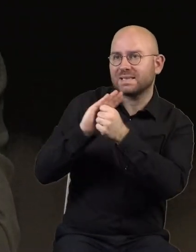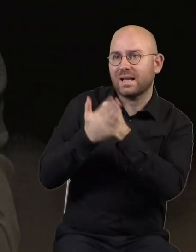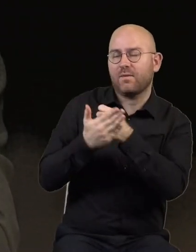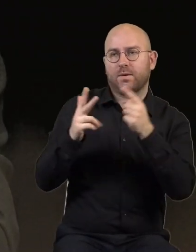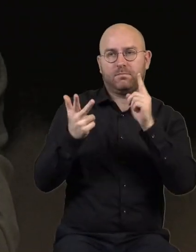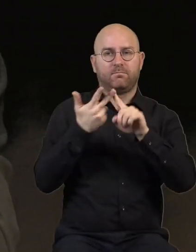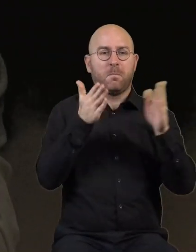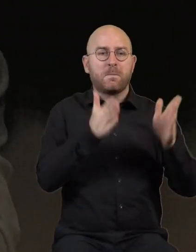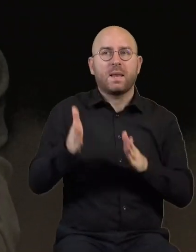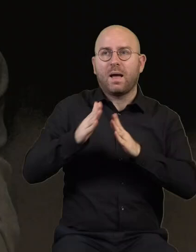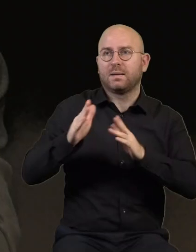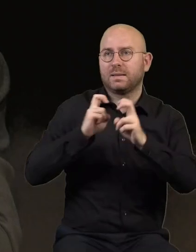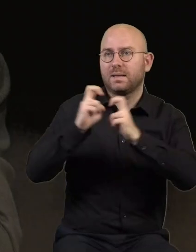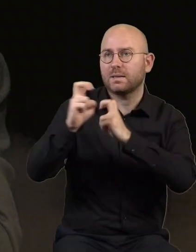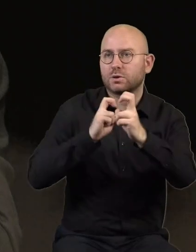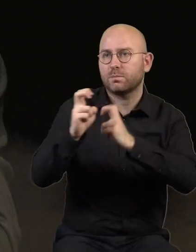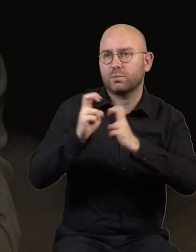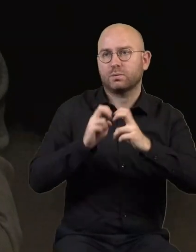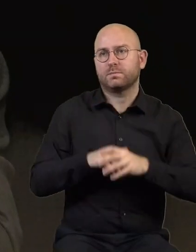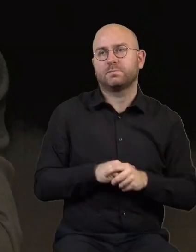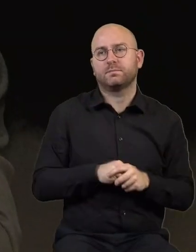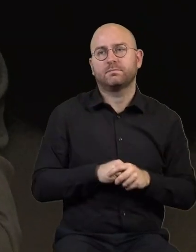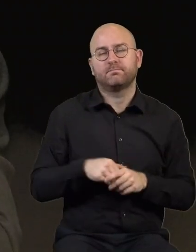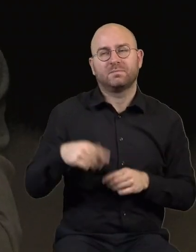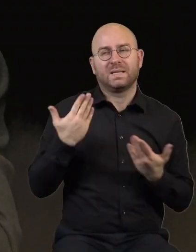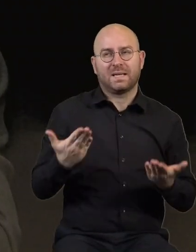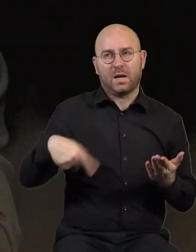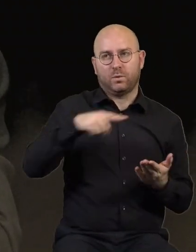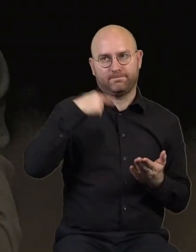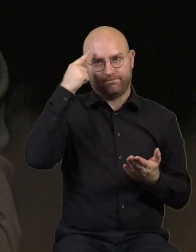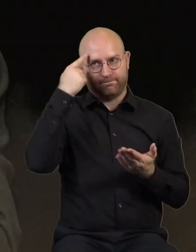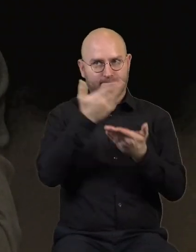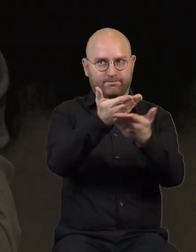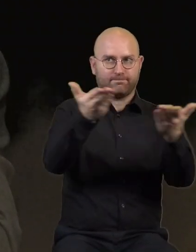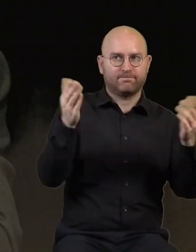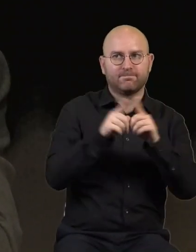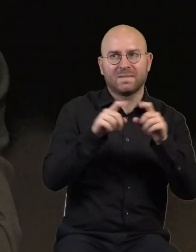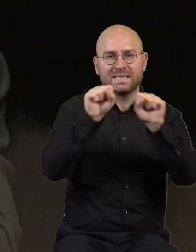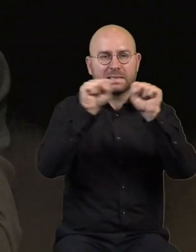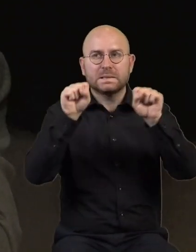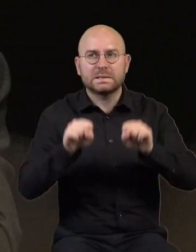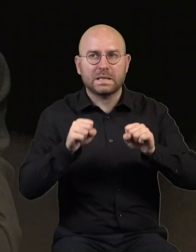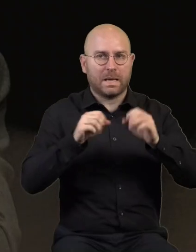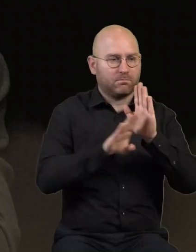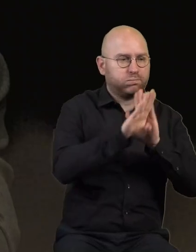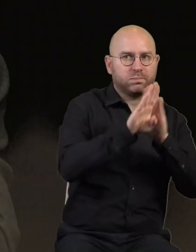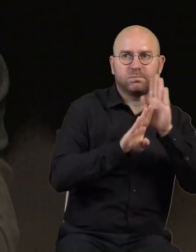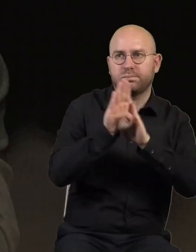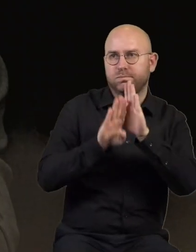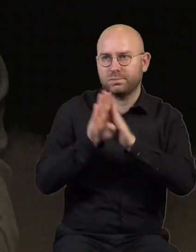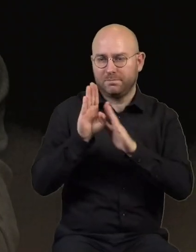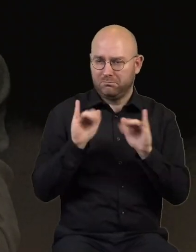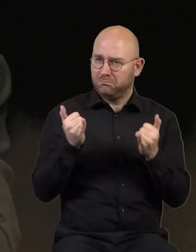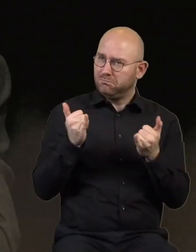years this has developed, and as Maria said earlier, you know, we started with certain objectives regarding the